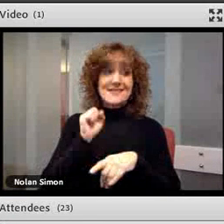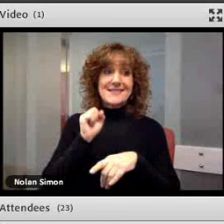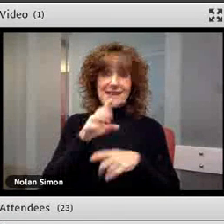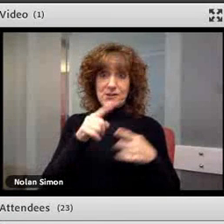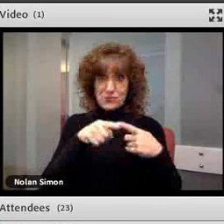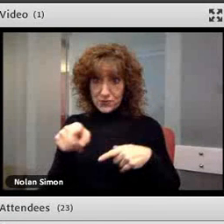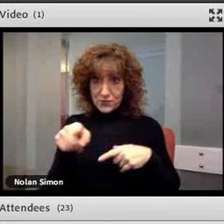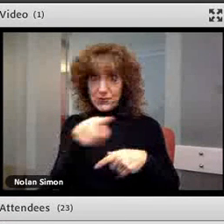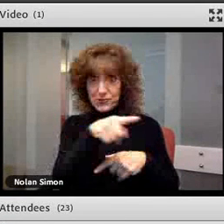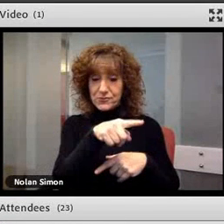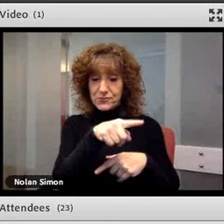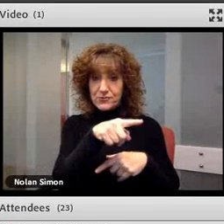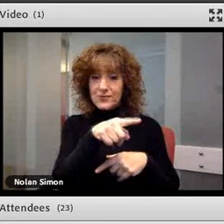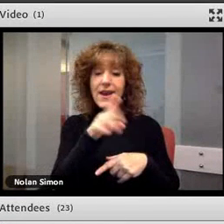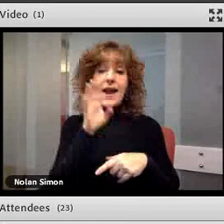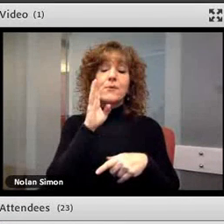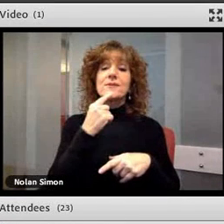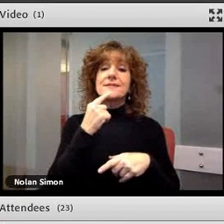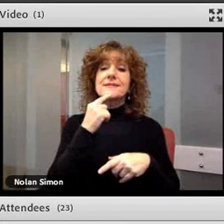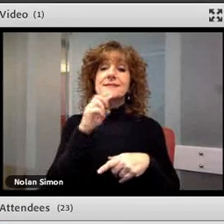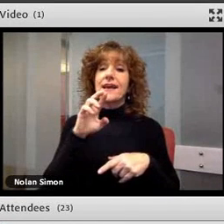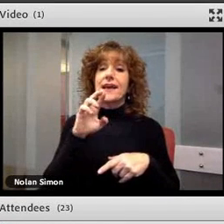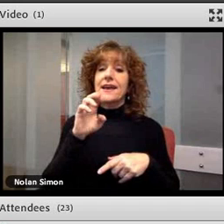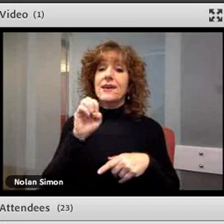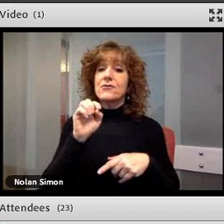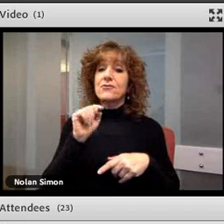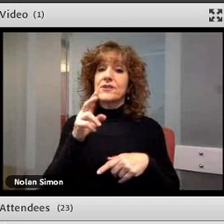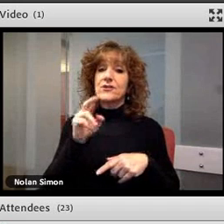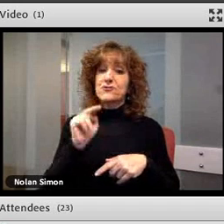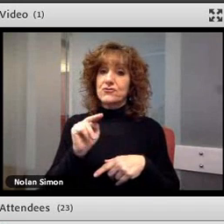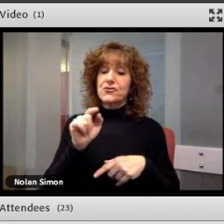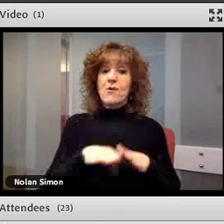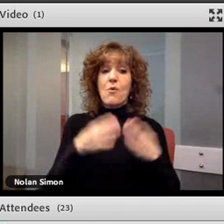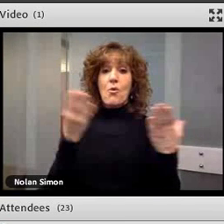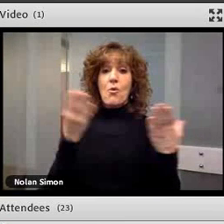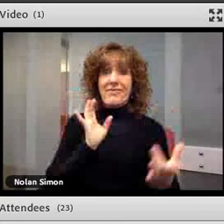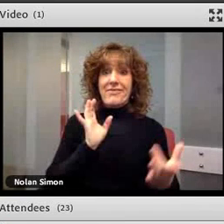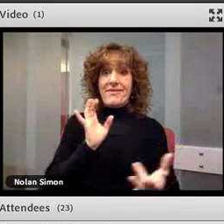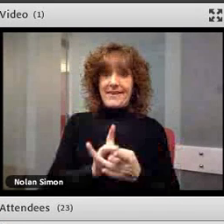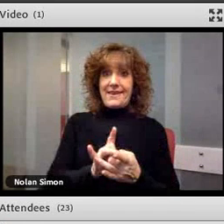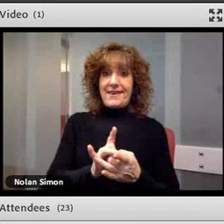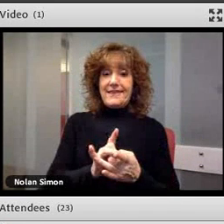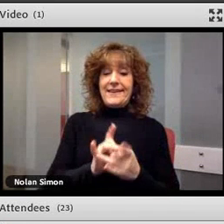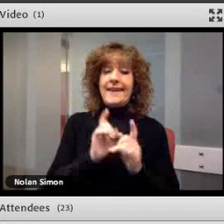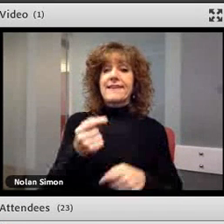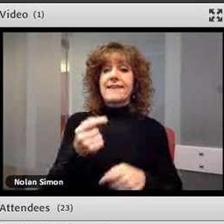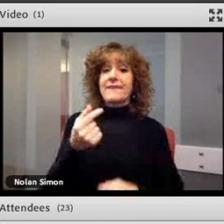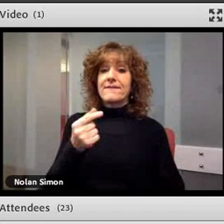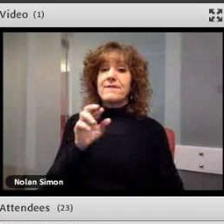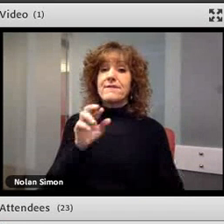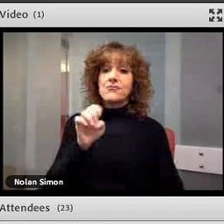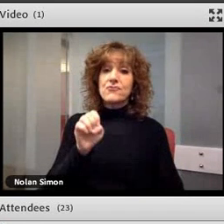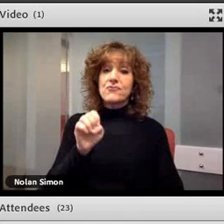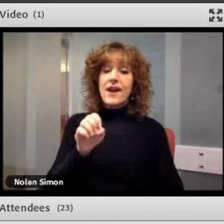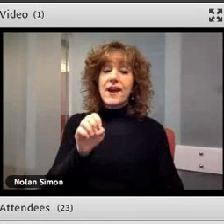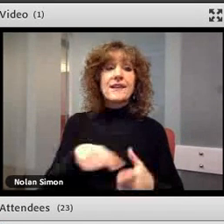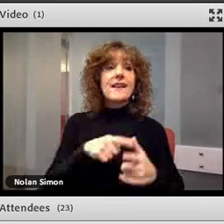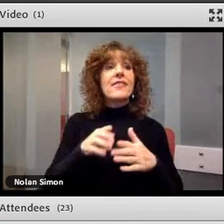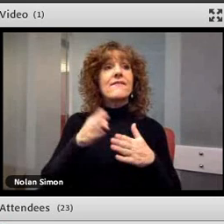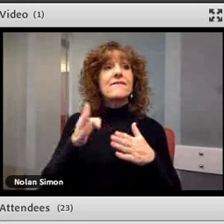to you, and it'll say returned here. You can open up the student's link, you can grade it, and then when you're